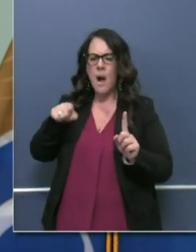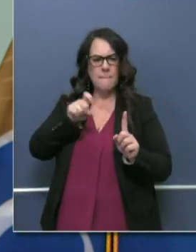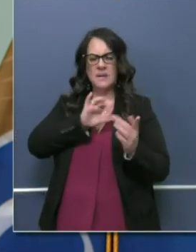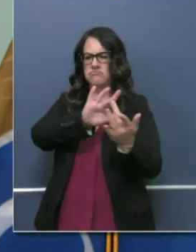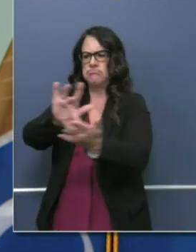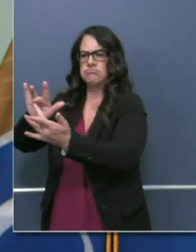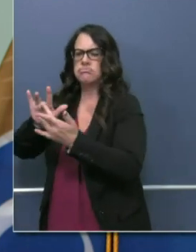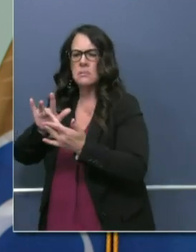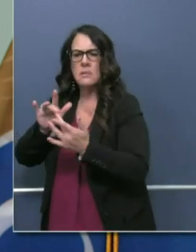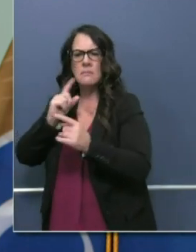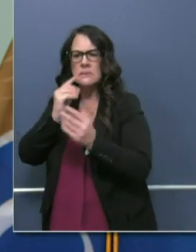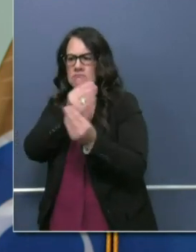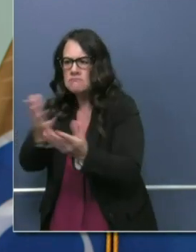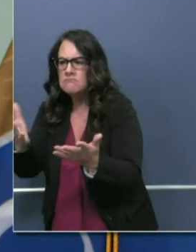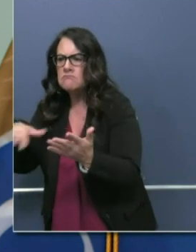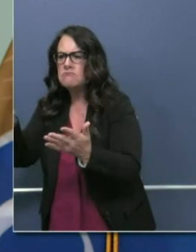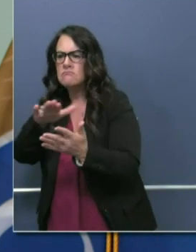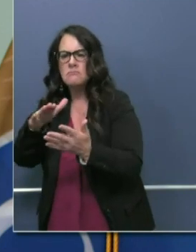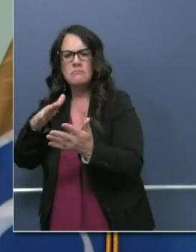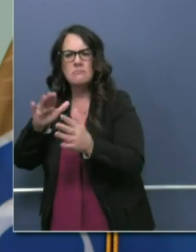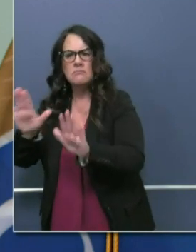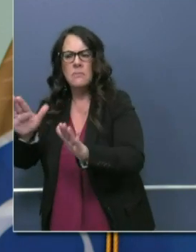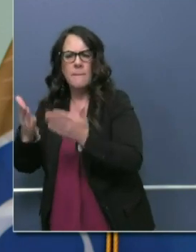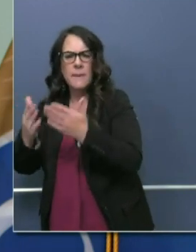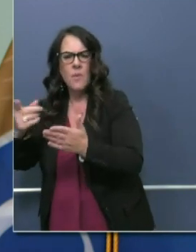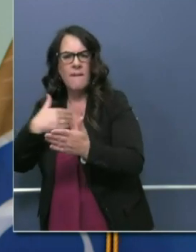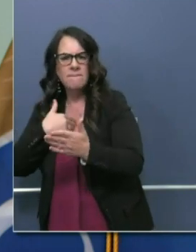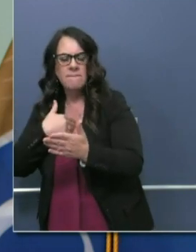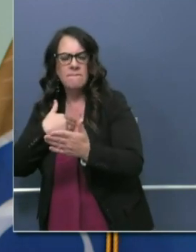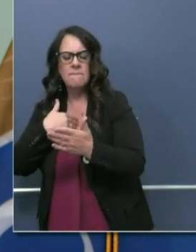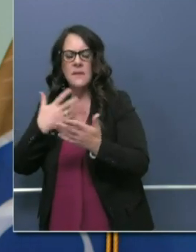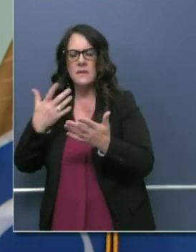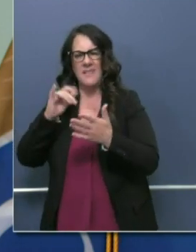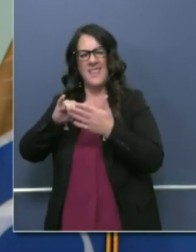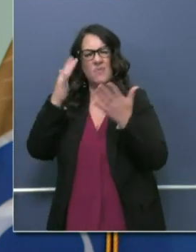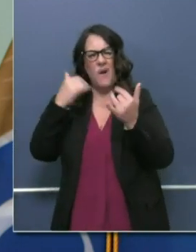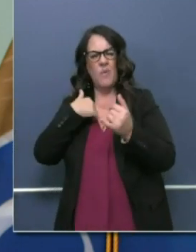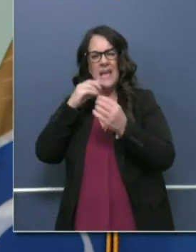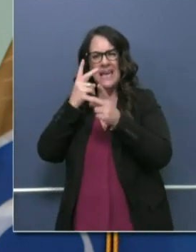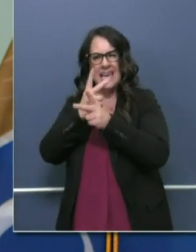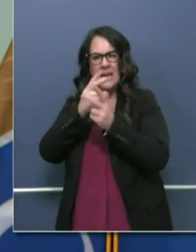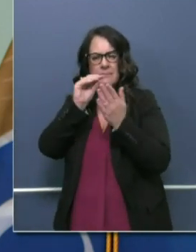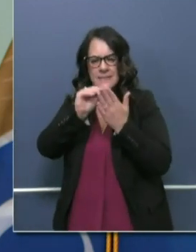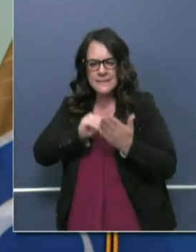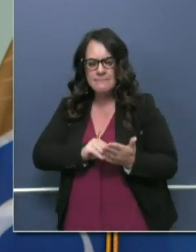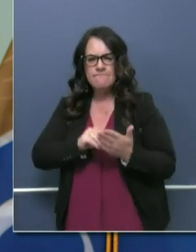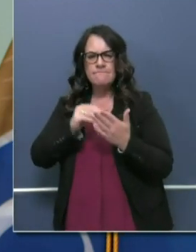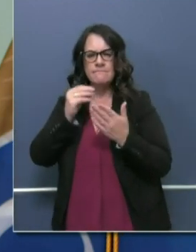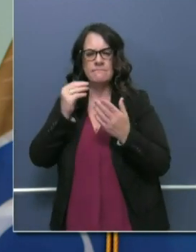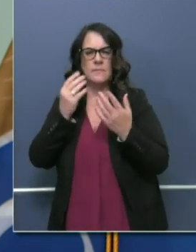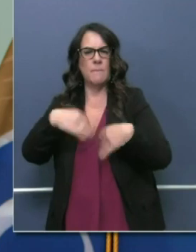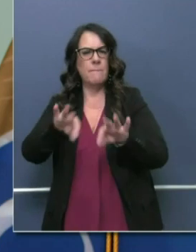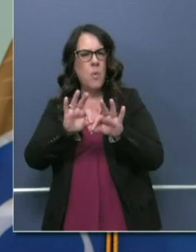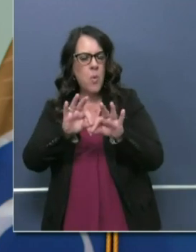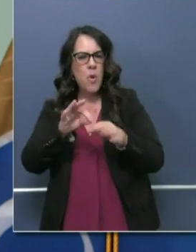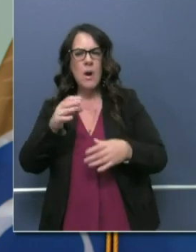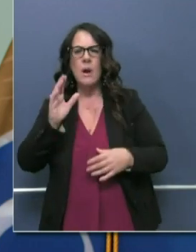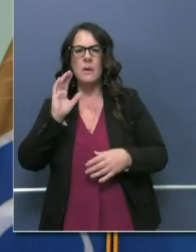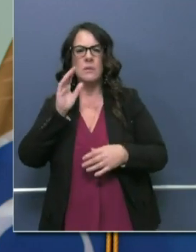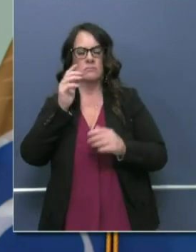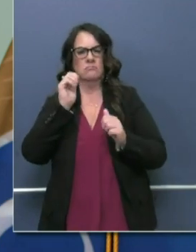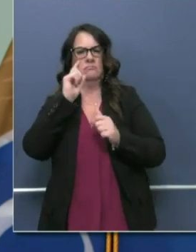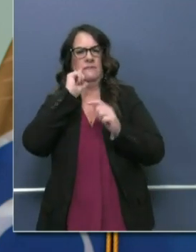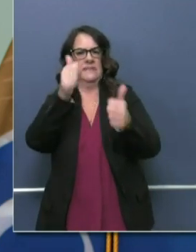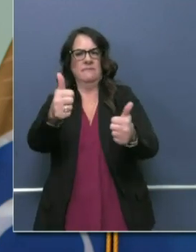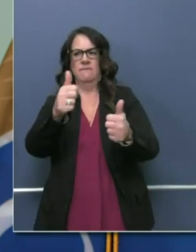sober announcement. It's done on the basis of health directors in local communities guiding our effort here at